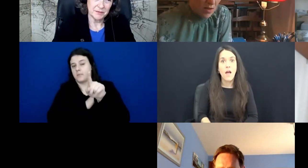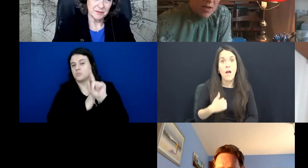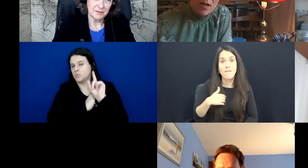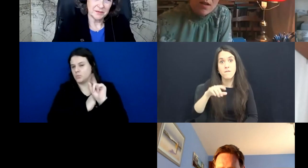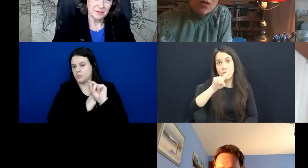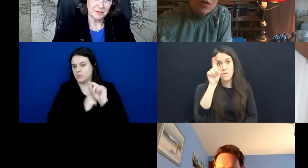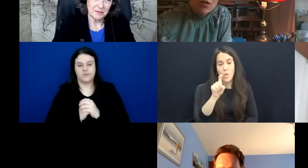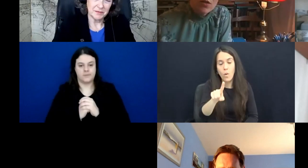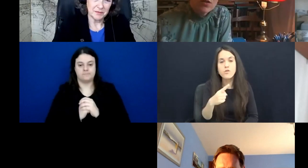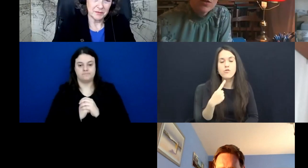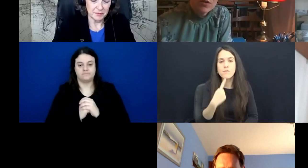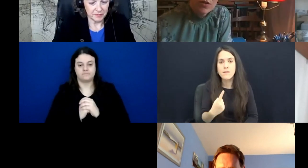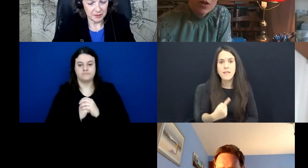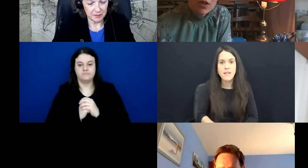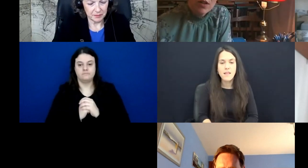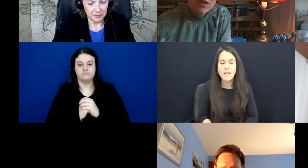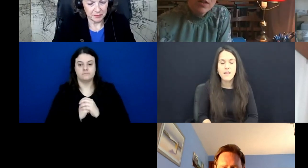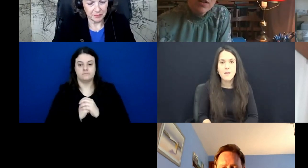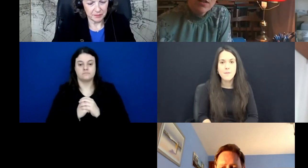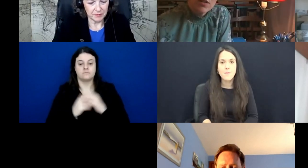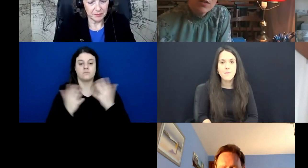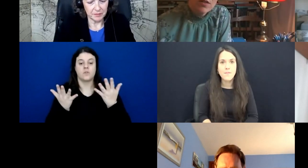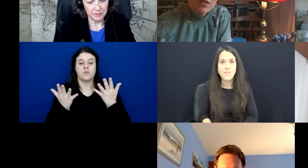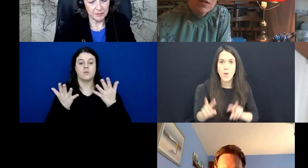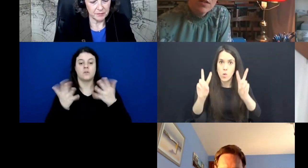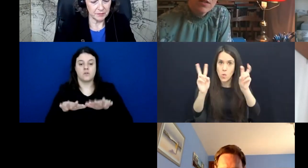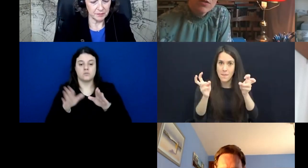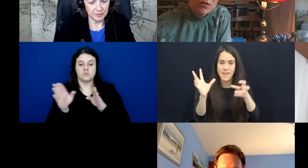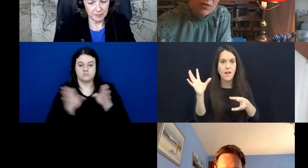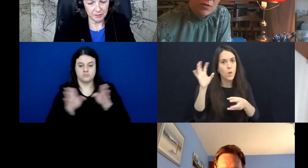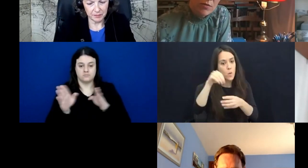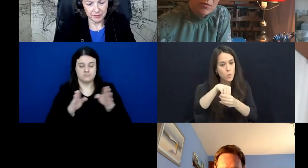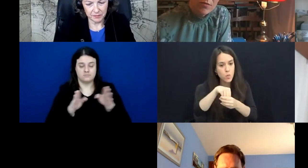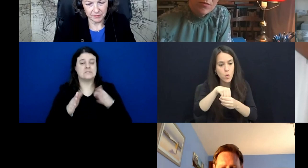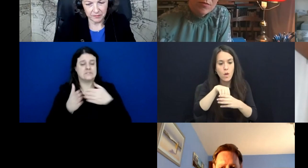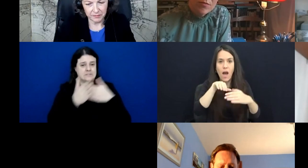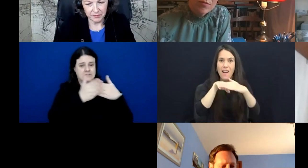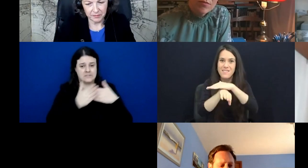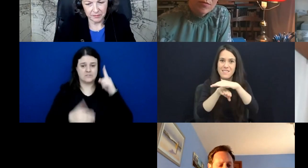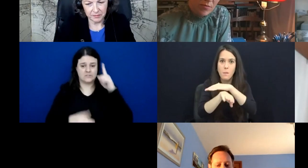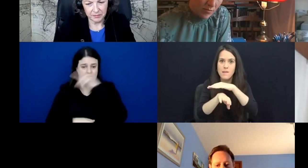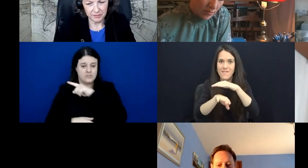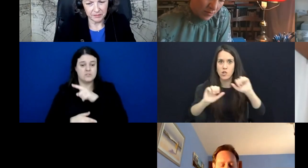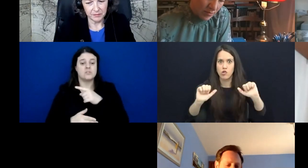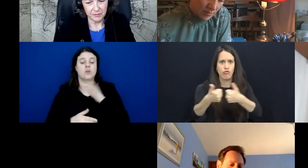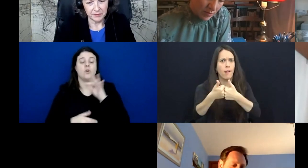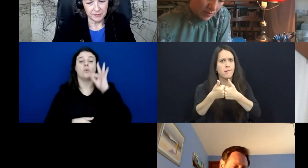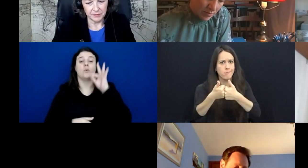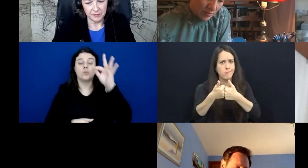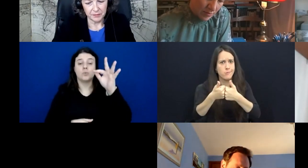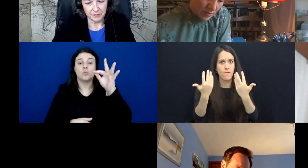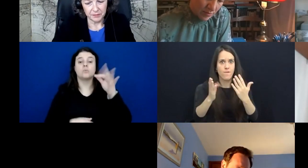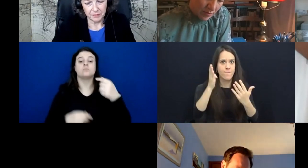is about inclusion and accessibility challenges that are still to be addressed in the future.